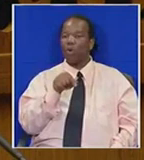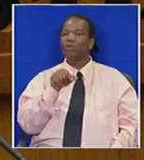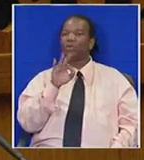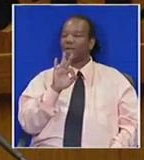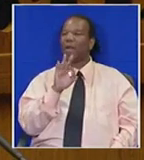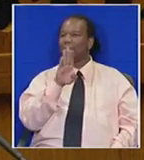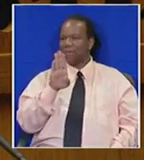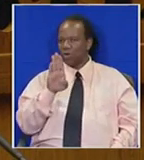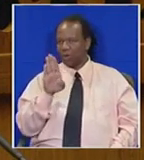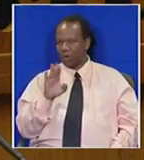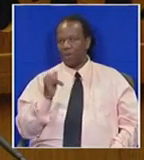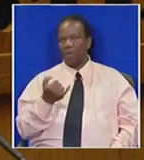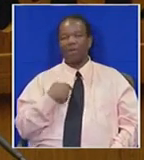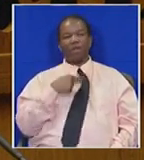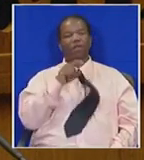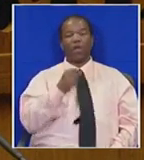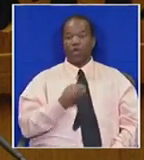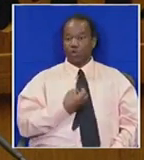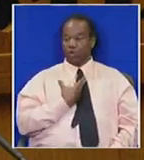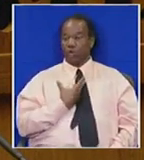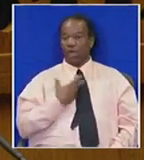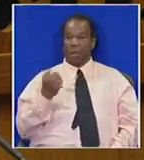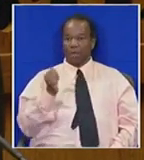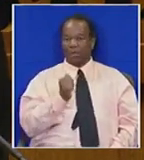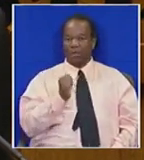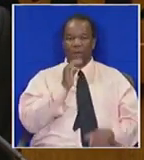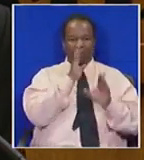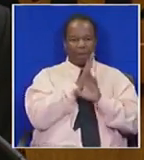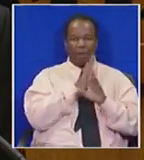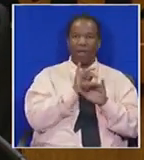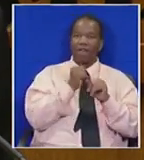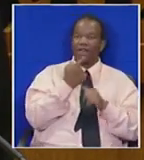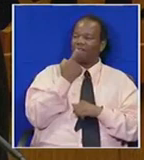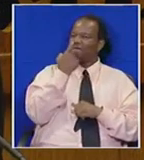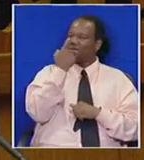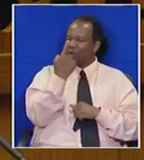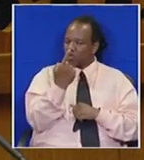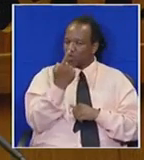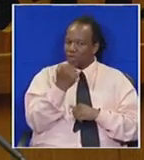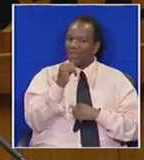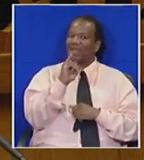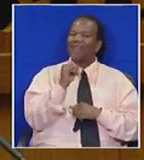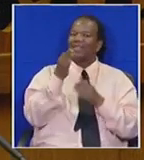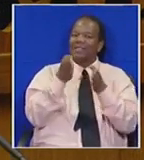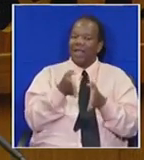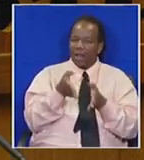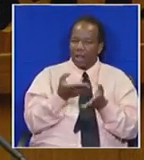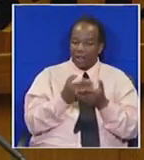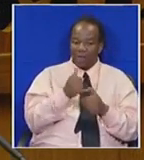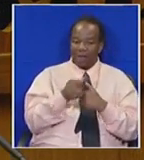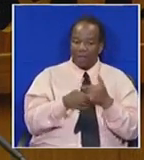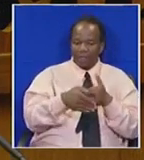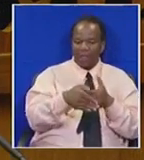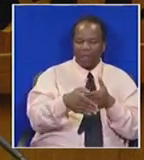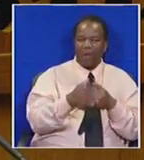enterprises. The Youth Employment Service of the private sector will recruit the first intake of youth in the next few months,